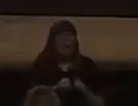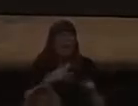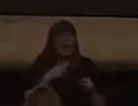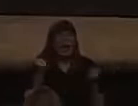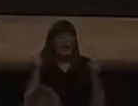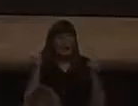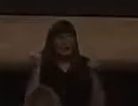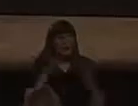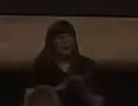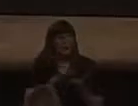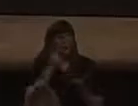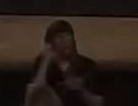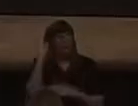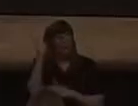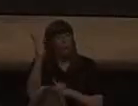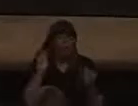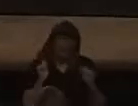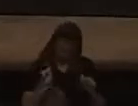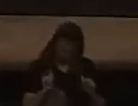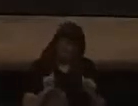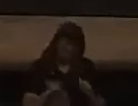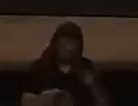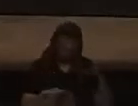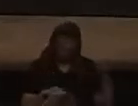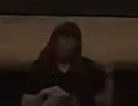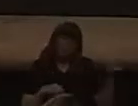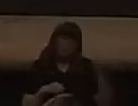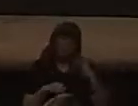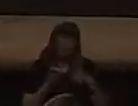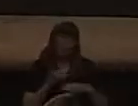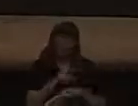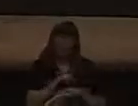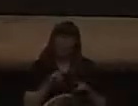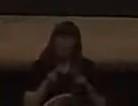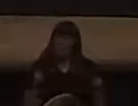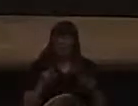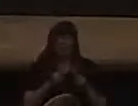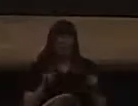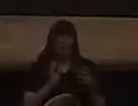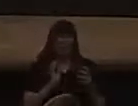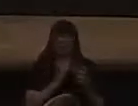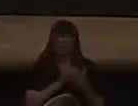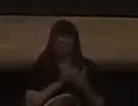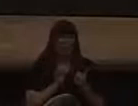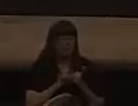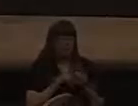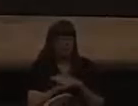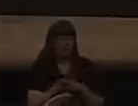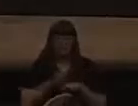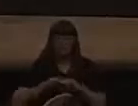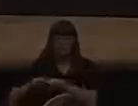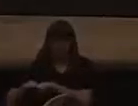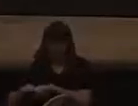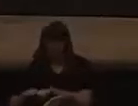of praise for Broadway theaters, which we were told were very accommodating with accessible seating.